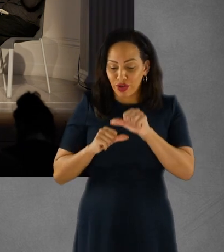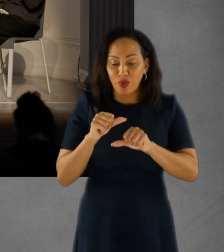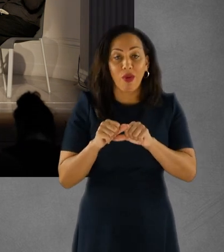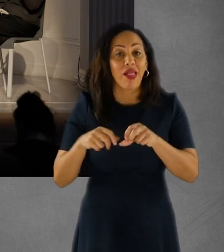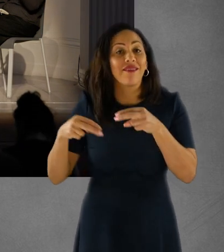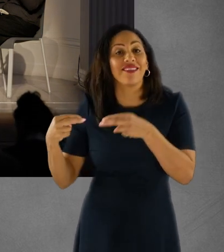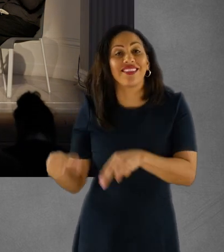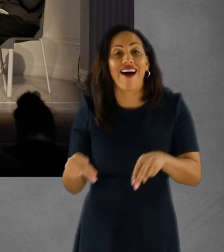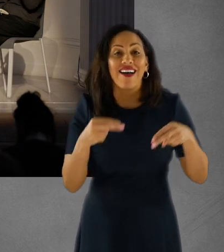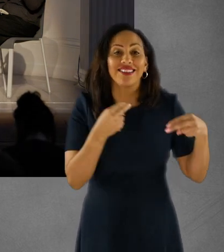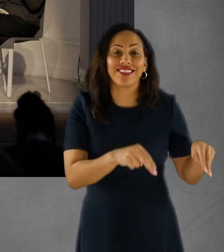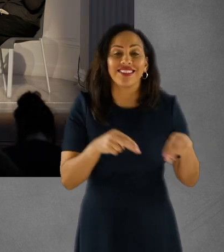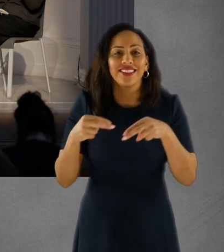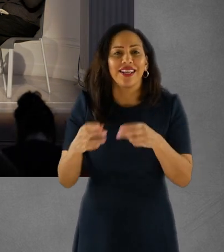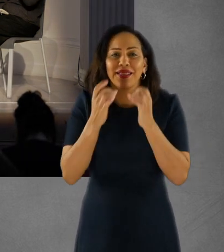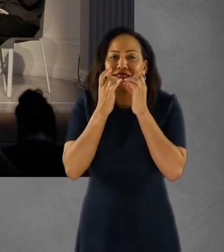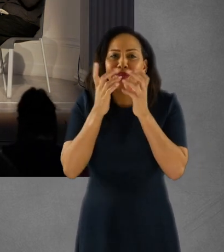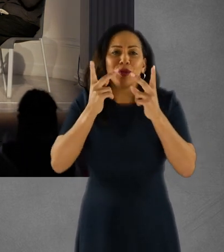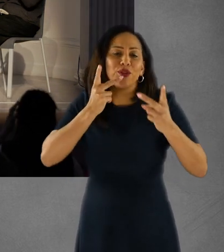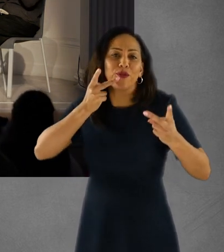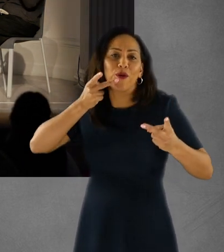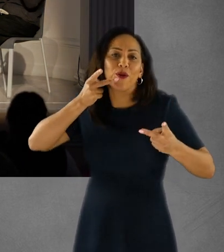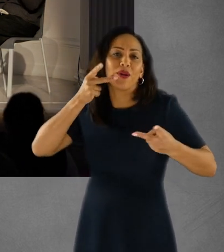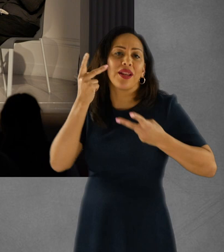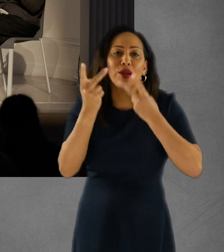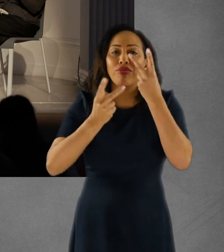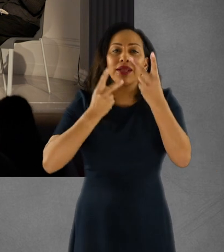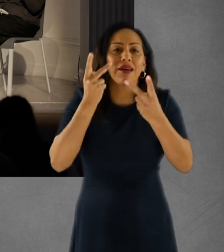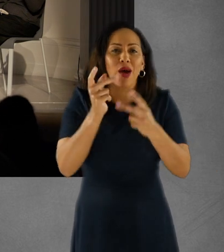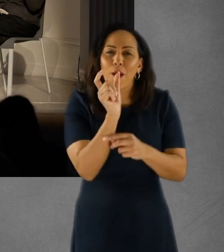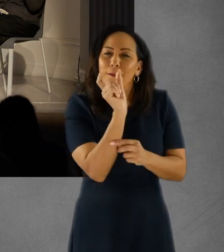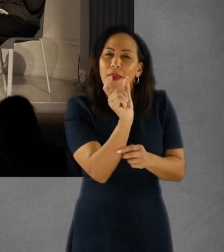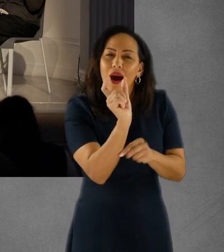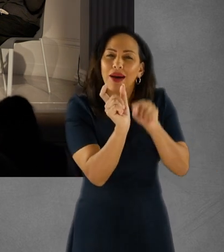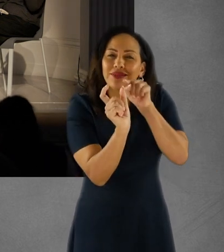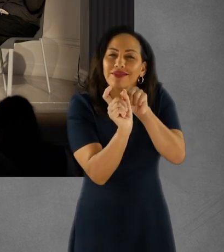moment in the libretto, in the text, which talks about